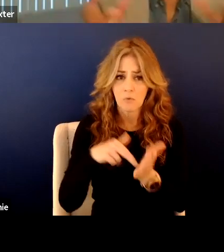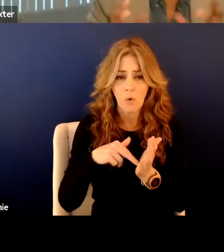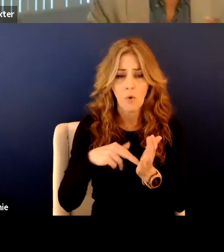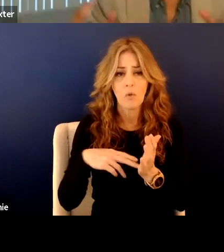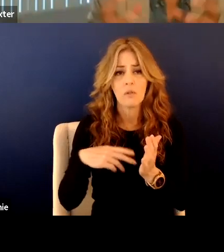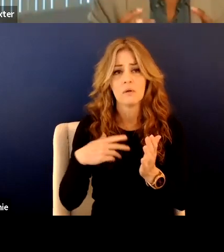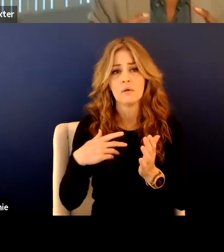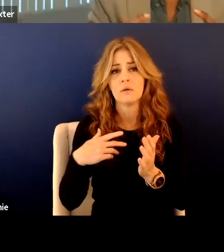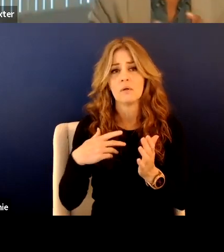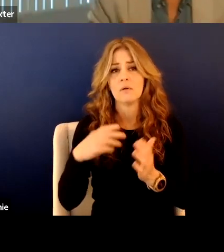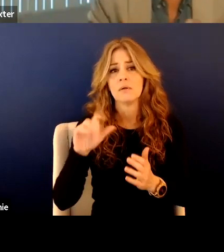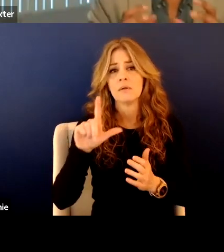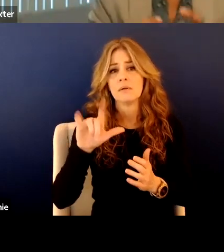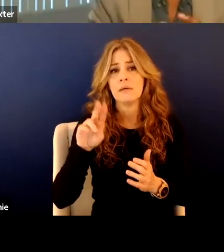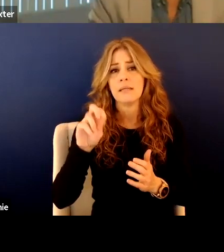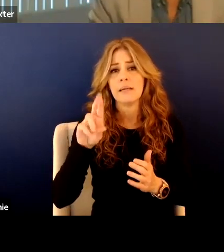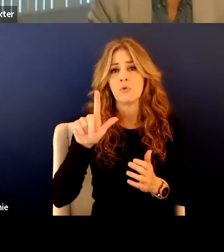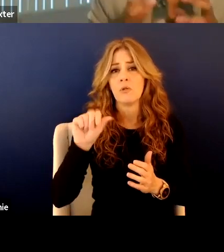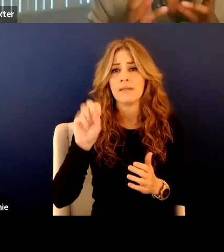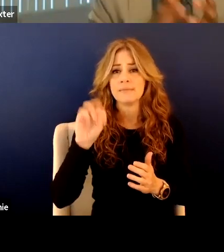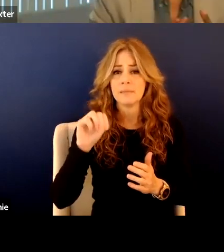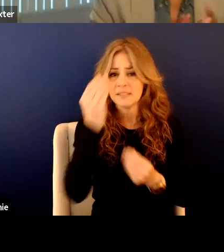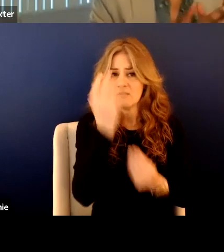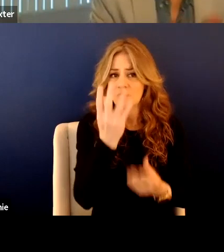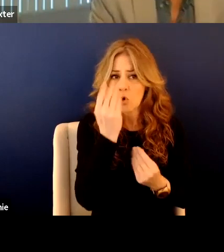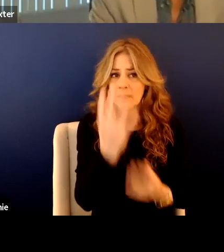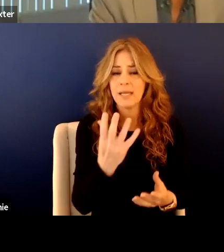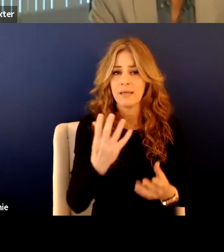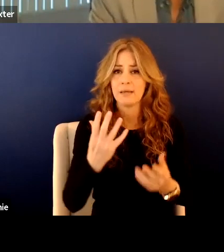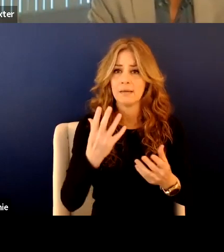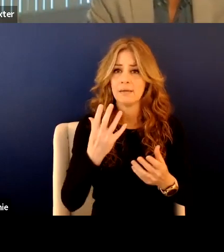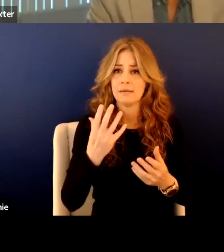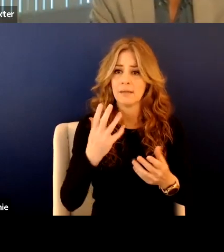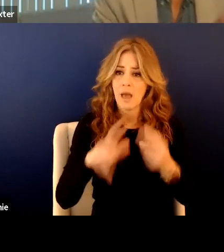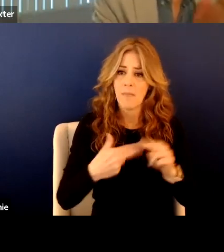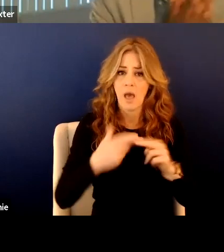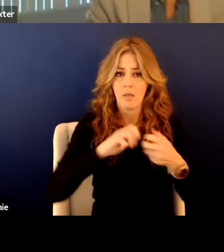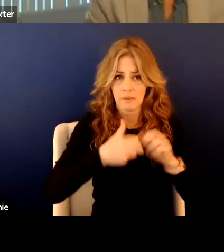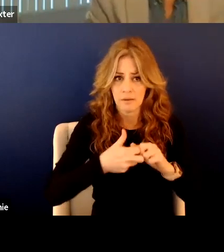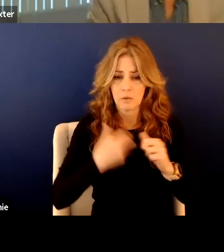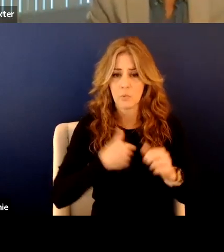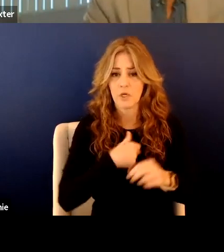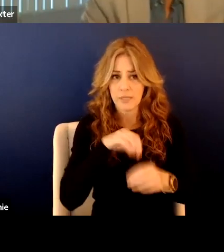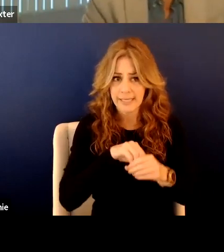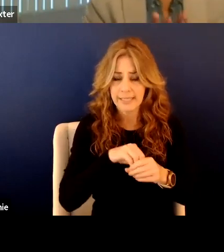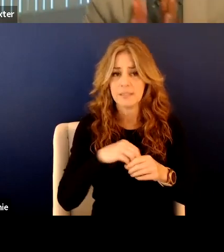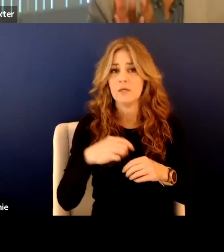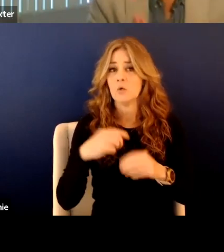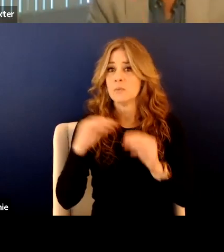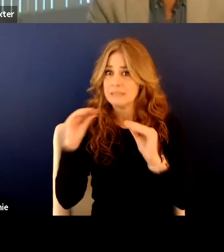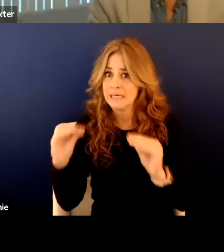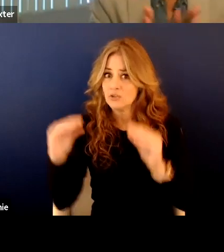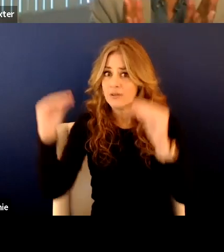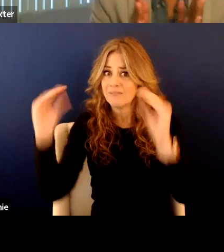and neoliberalism generally is like informing the predicament that we're in, where we're teaching faculty members